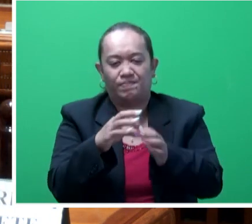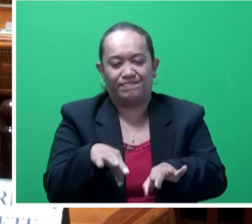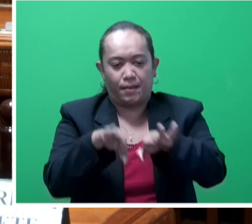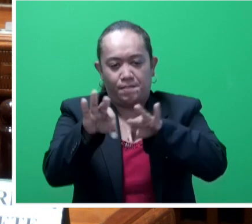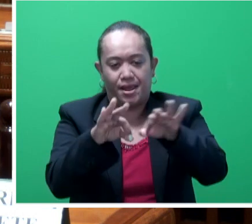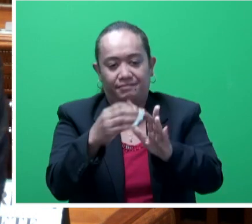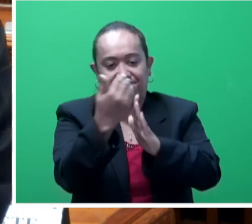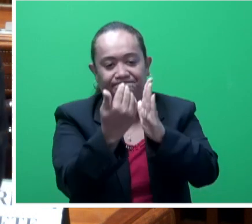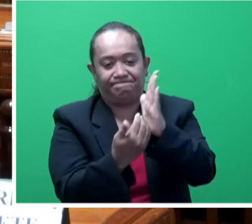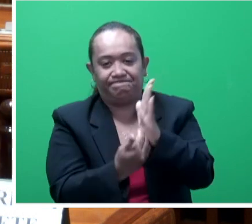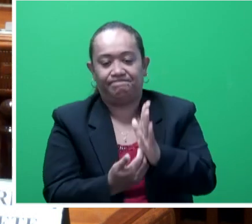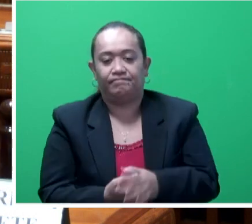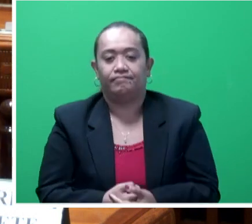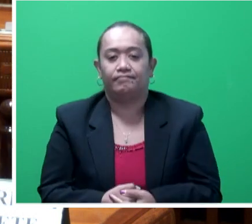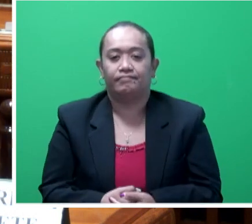has